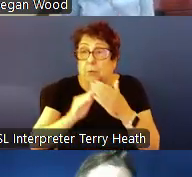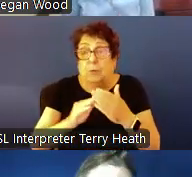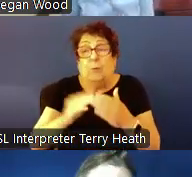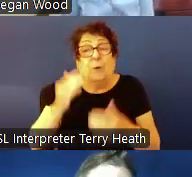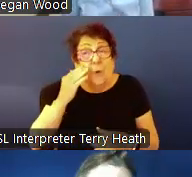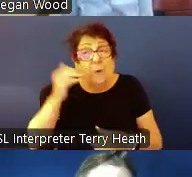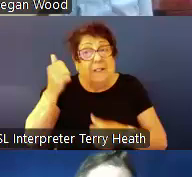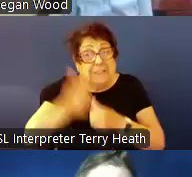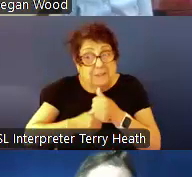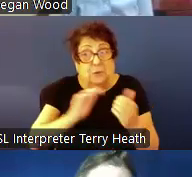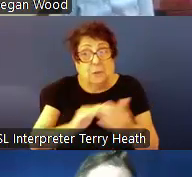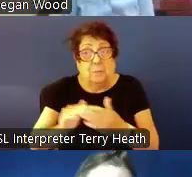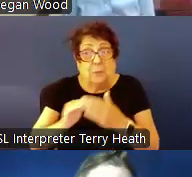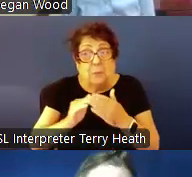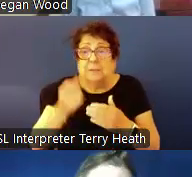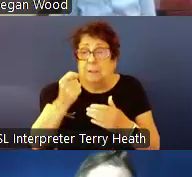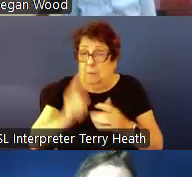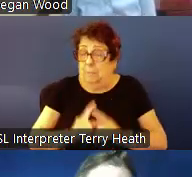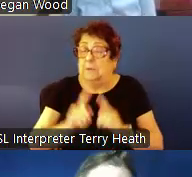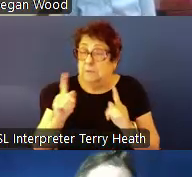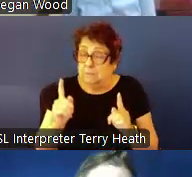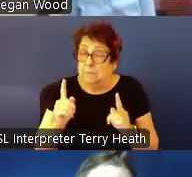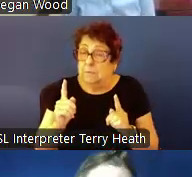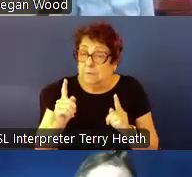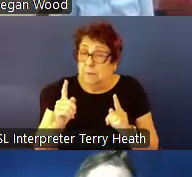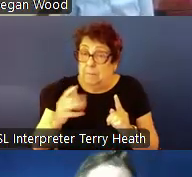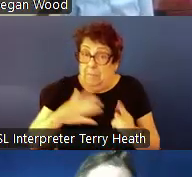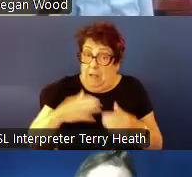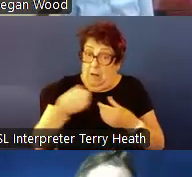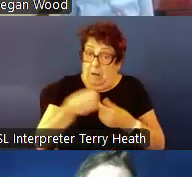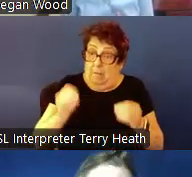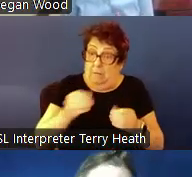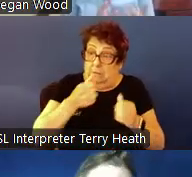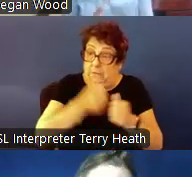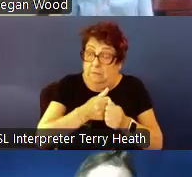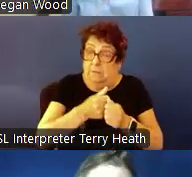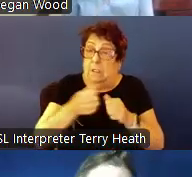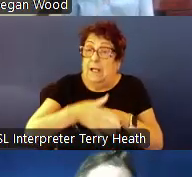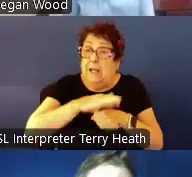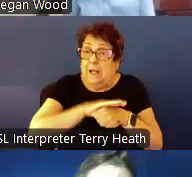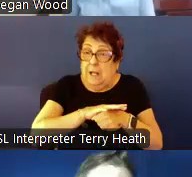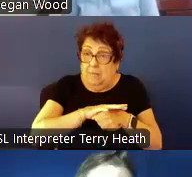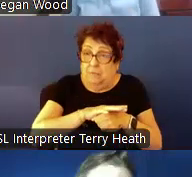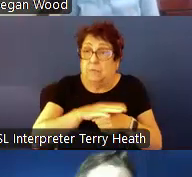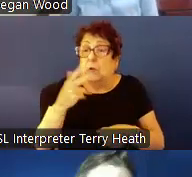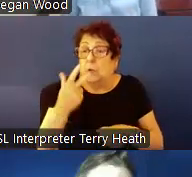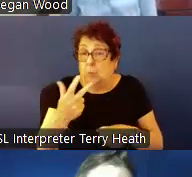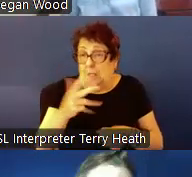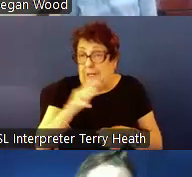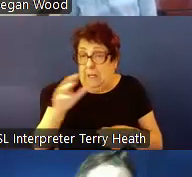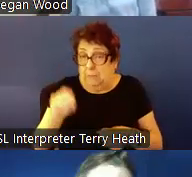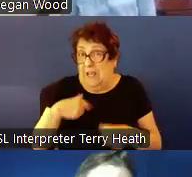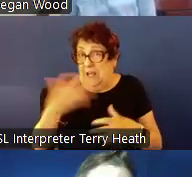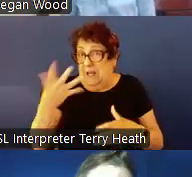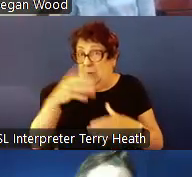different. My office specifically covers 3 counties. And I included this chart just because I think